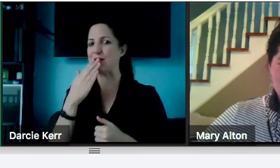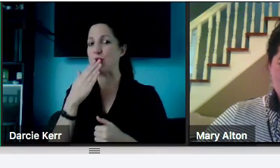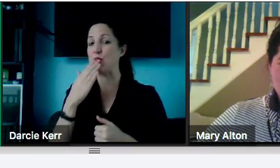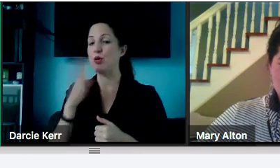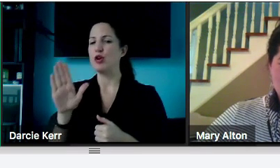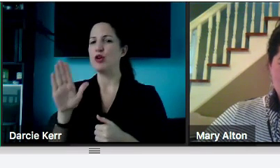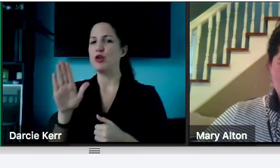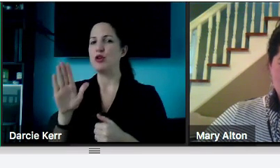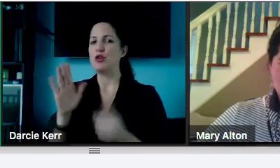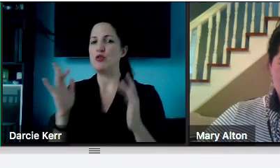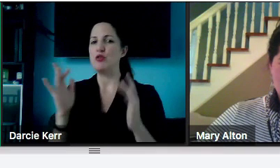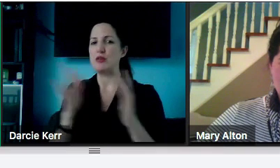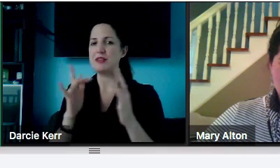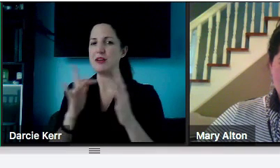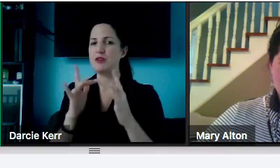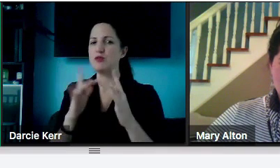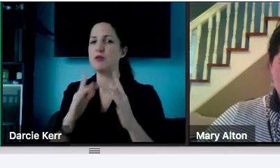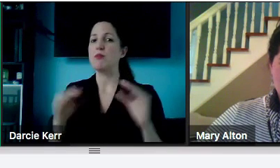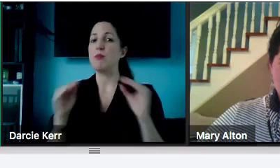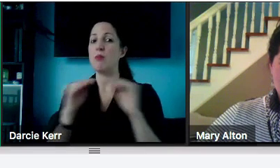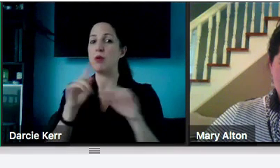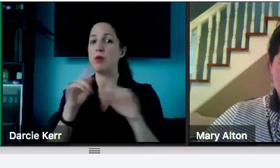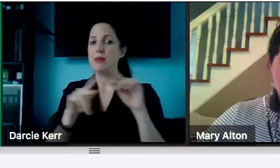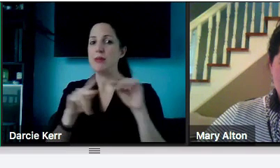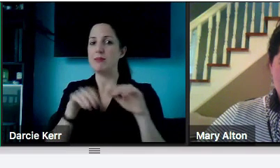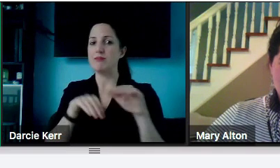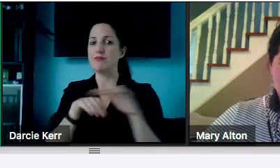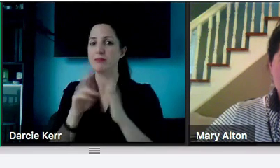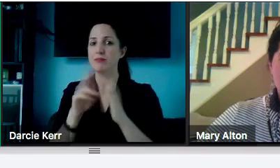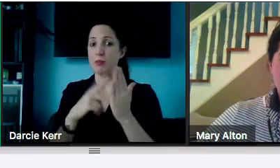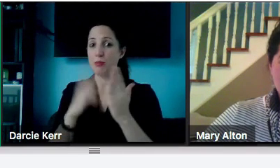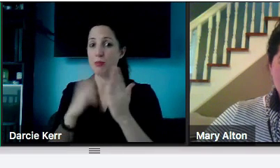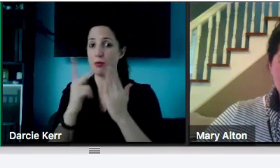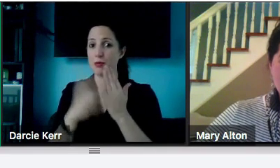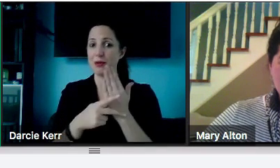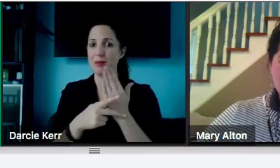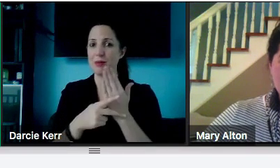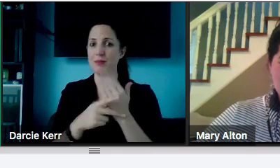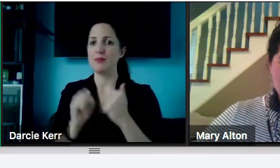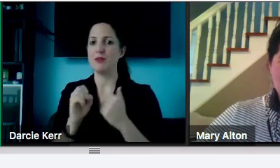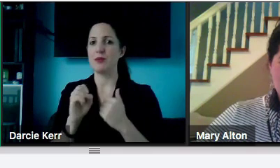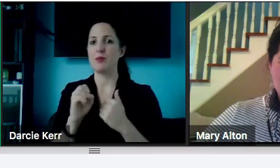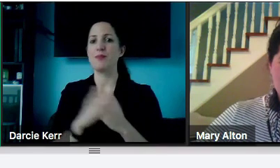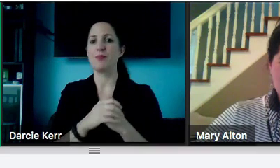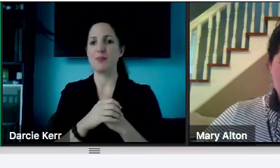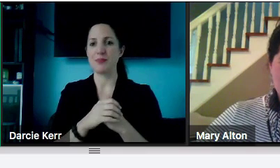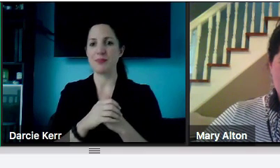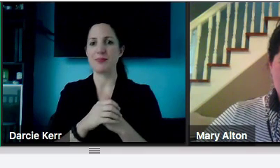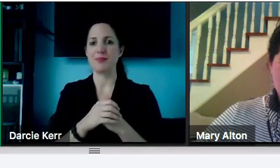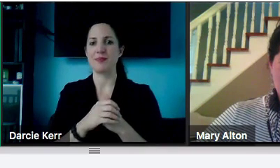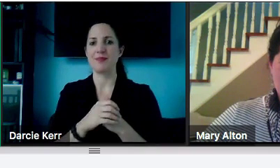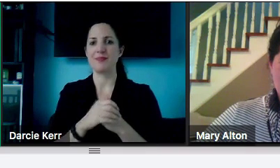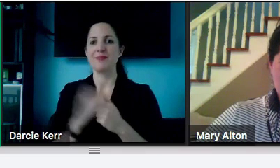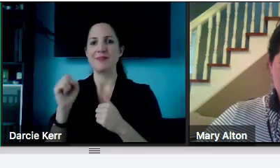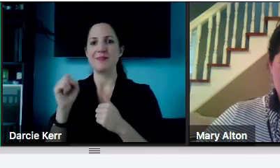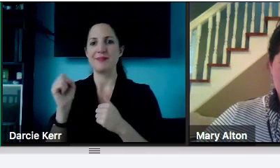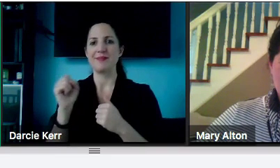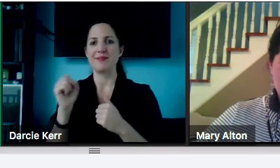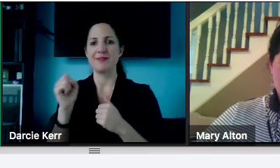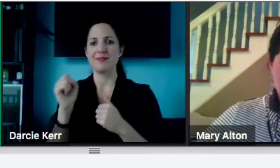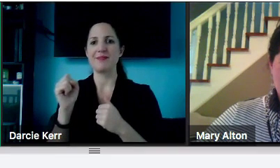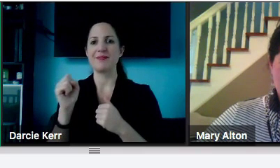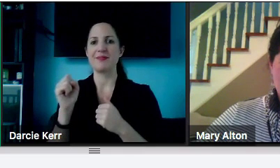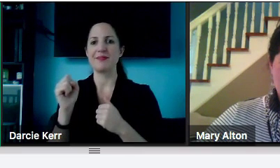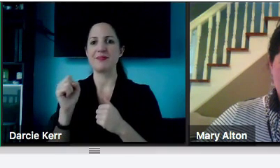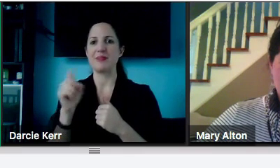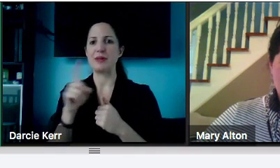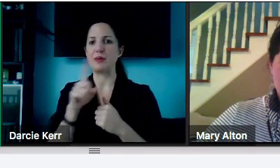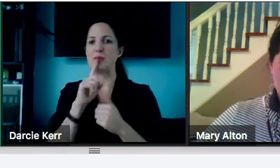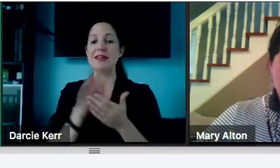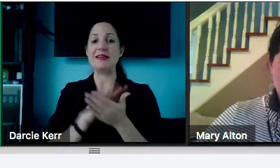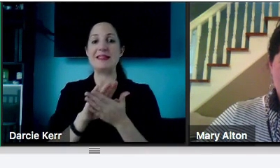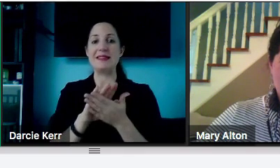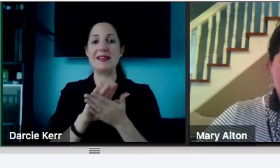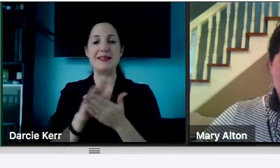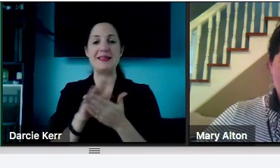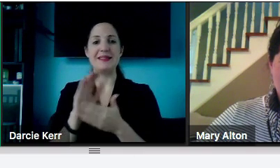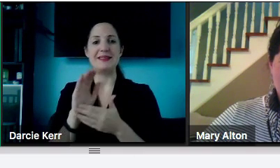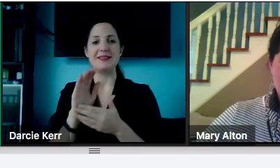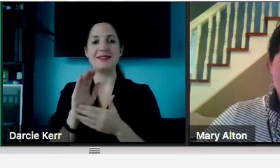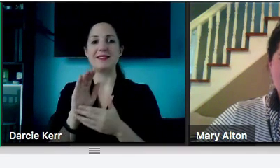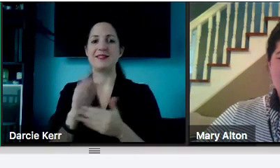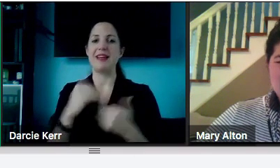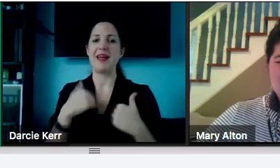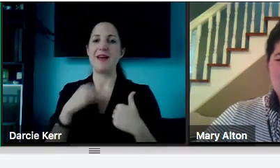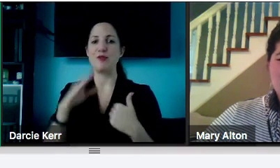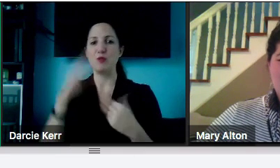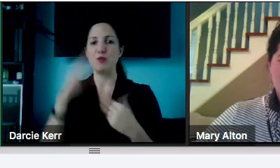with so many of the people coming our way, Mary. So, you know, it really speaks volumes just to hear your thoughts. So thank you so